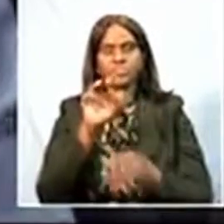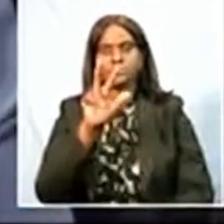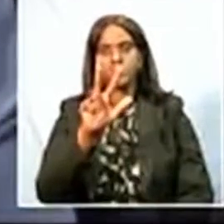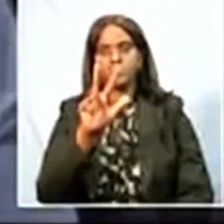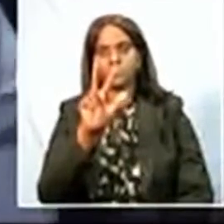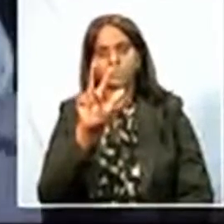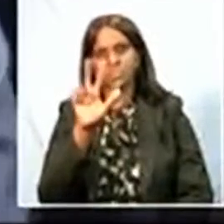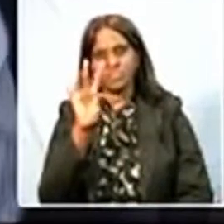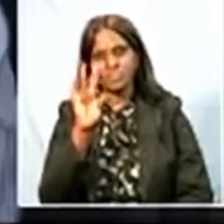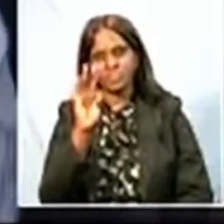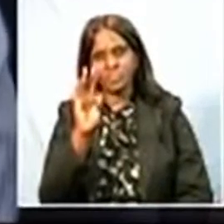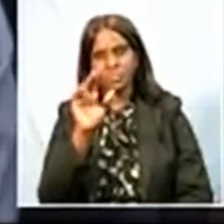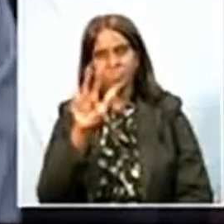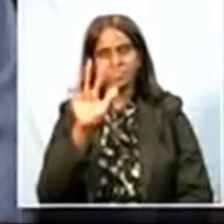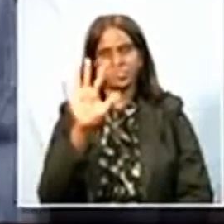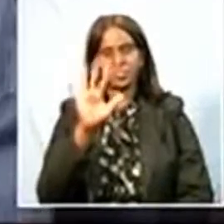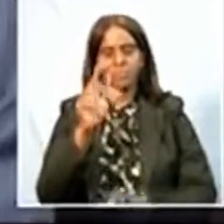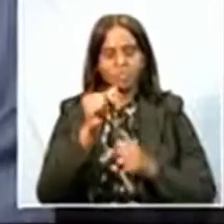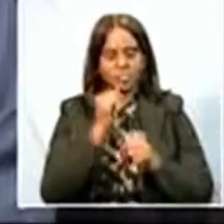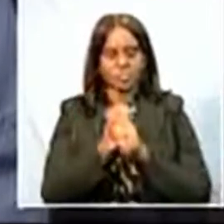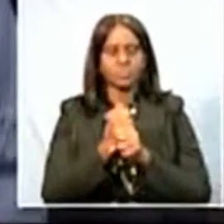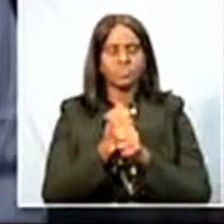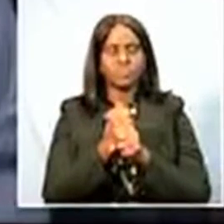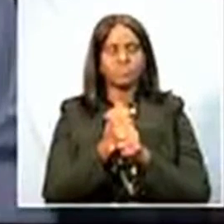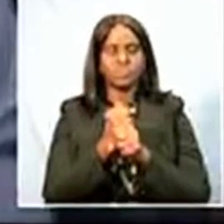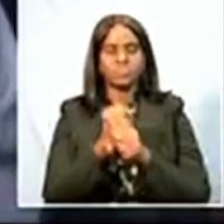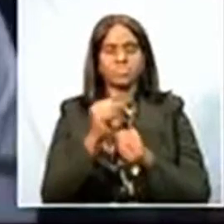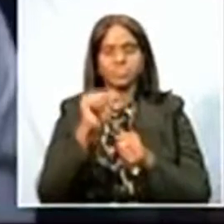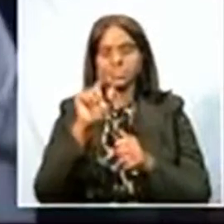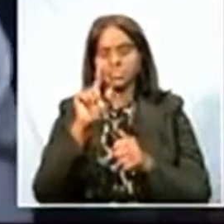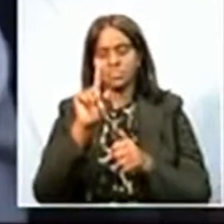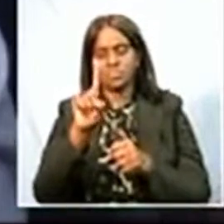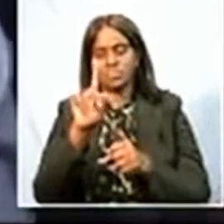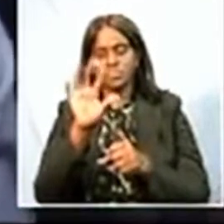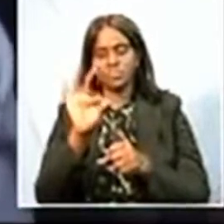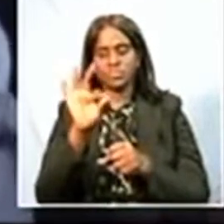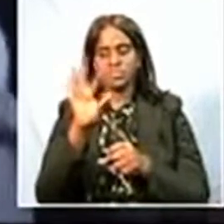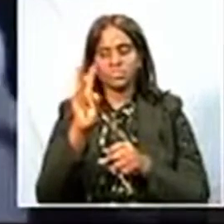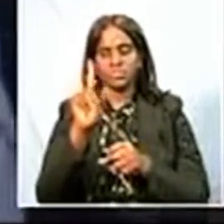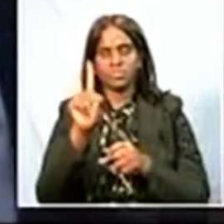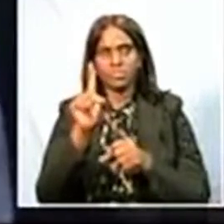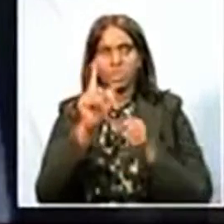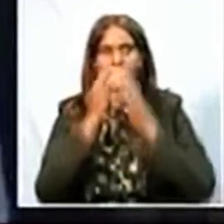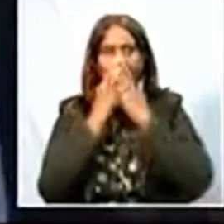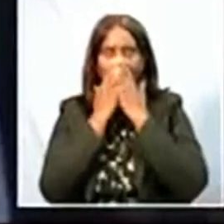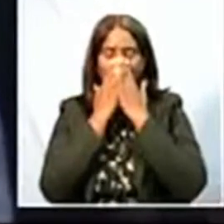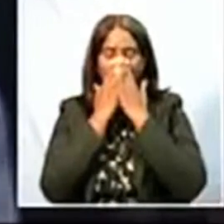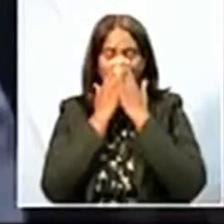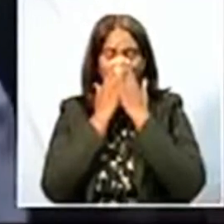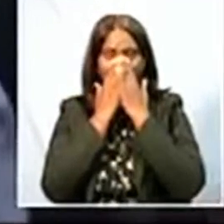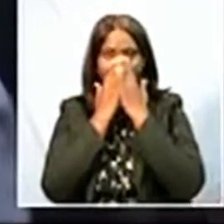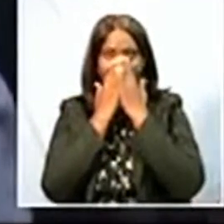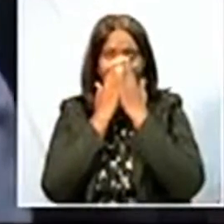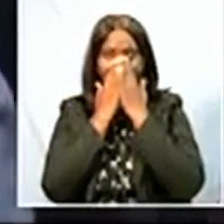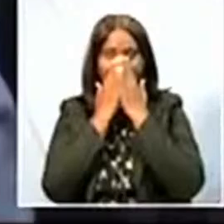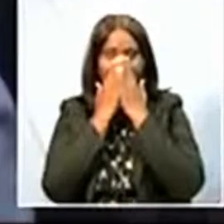years. People were born in August 1951, 1961.